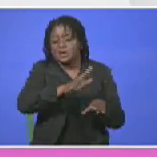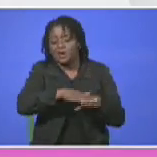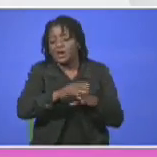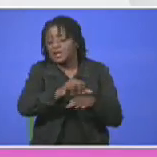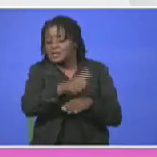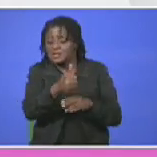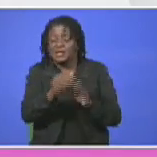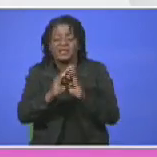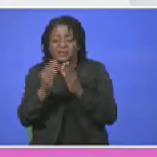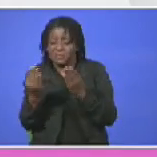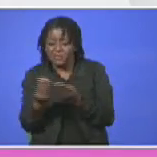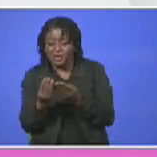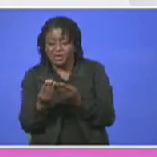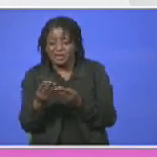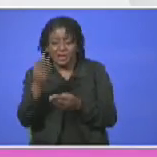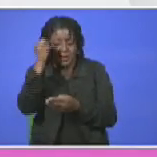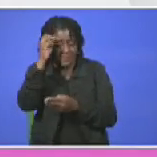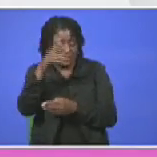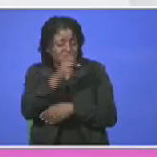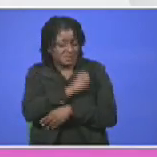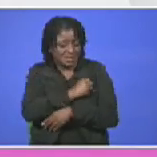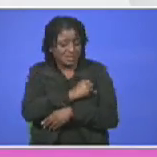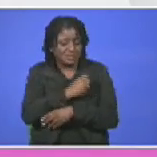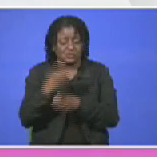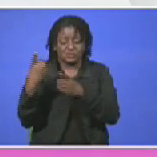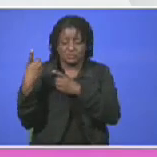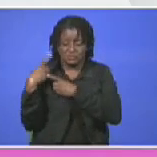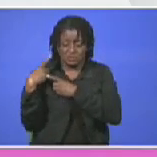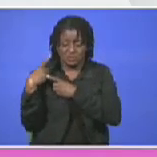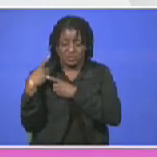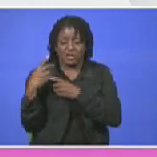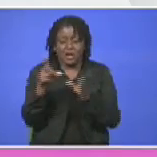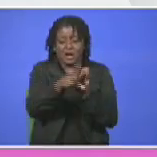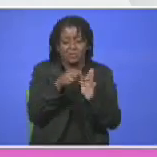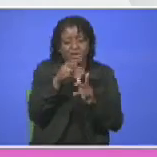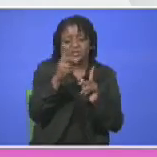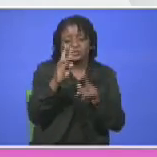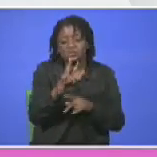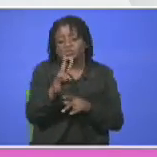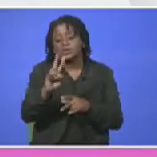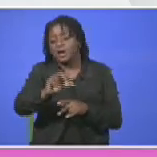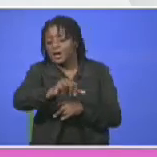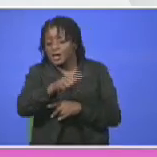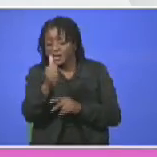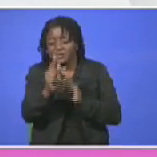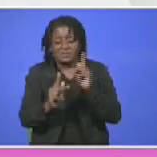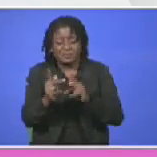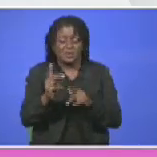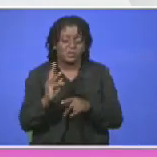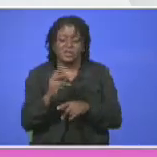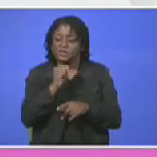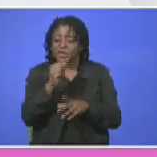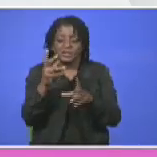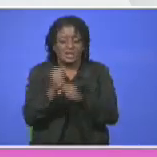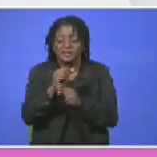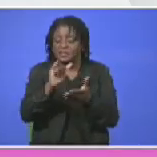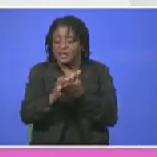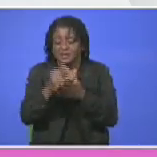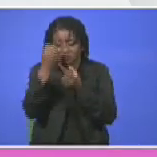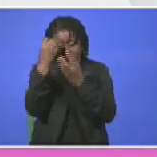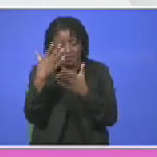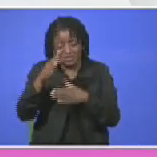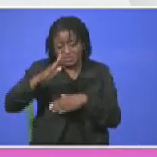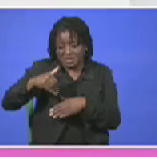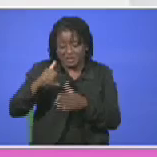Mr. Sands' duty was to appoint two other people. And we've not gotten that information from him yet.